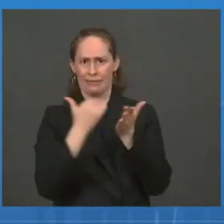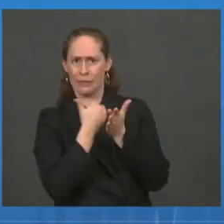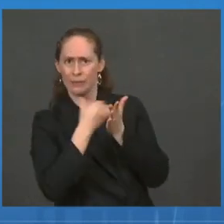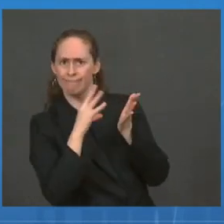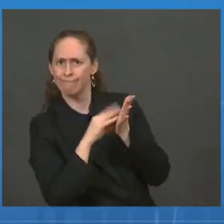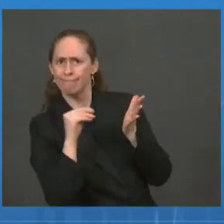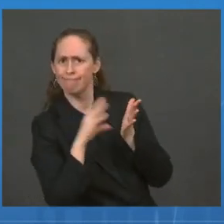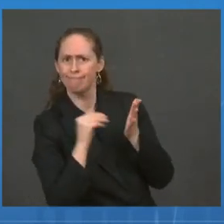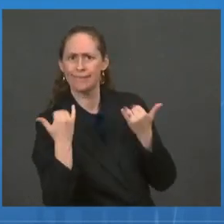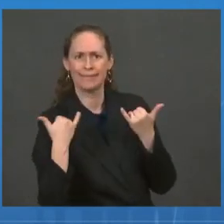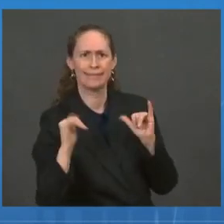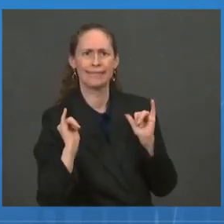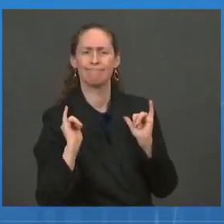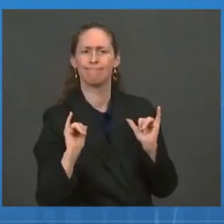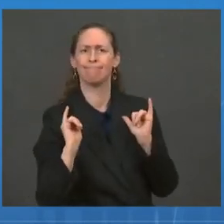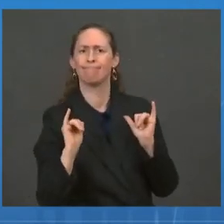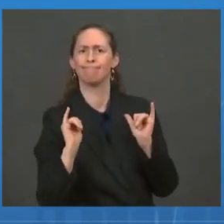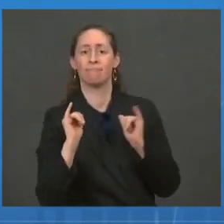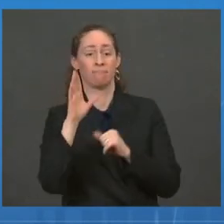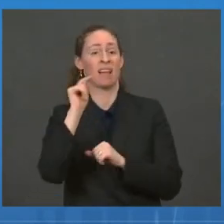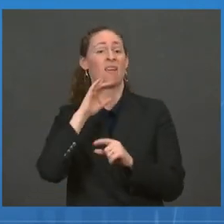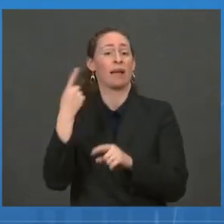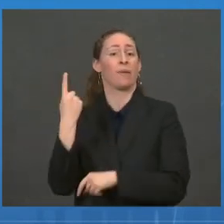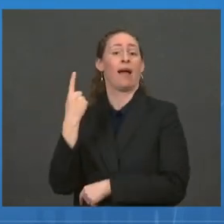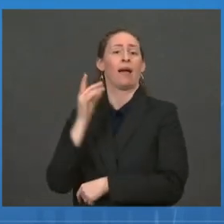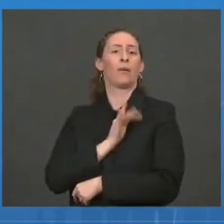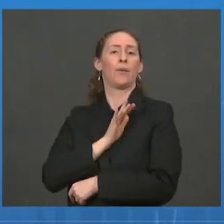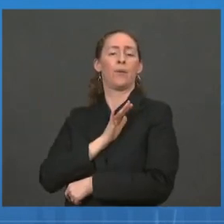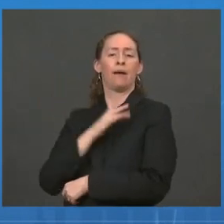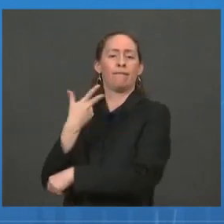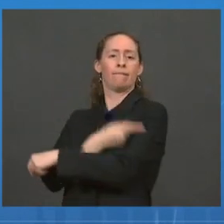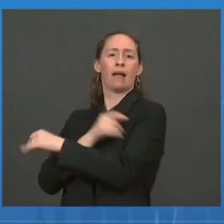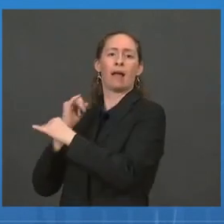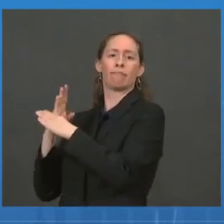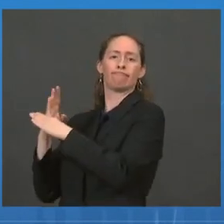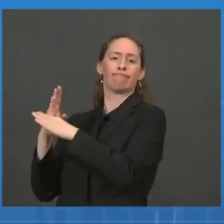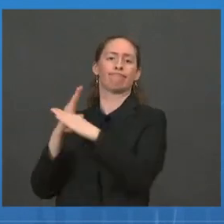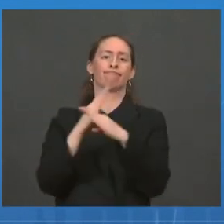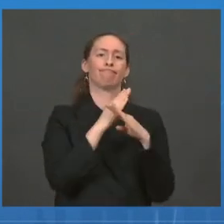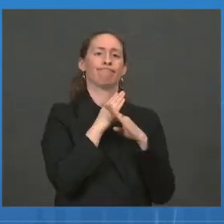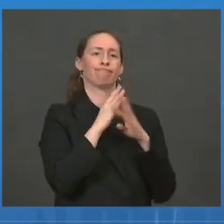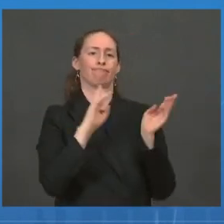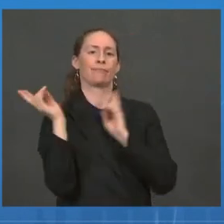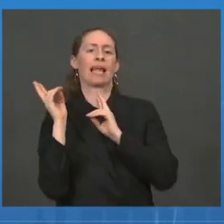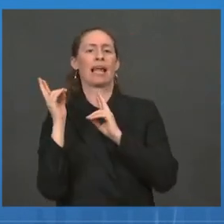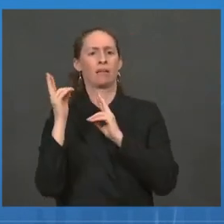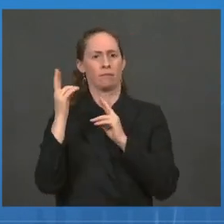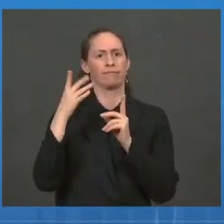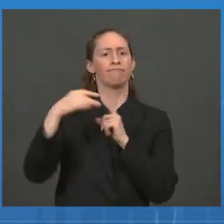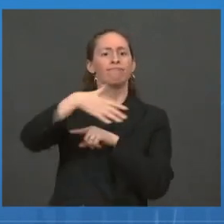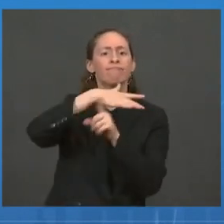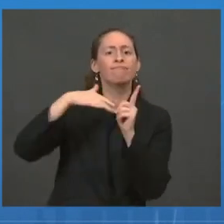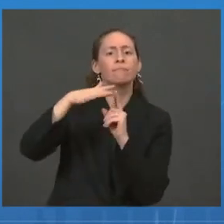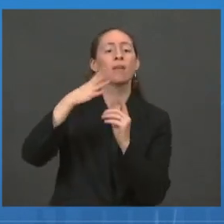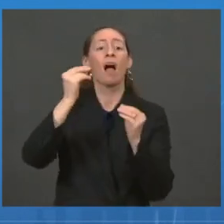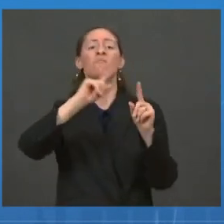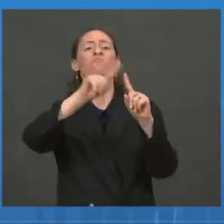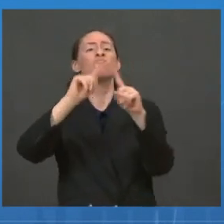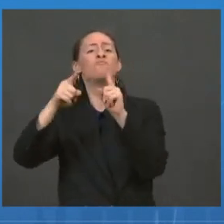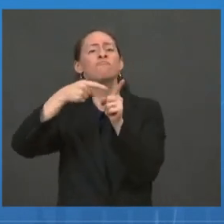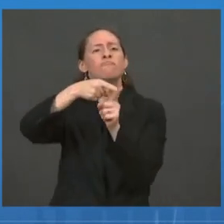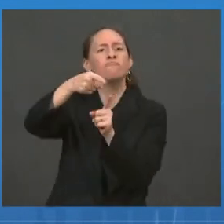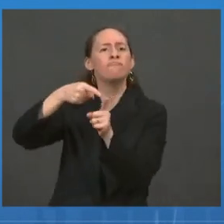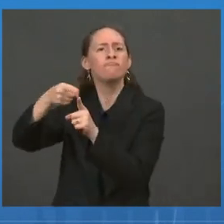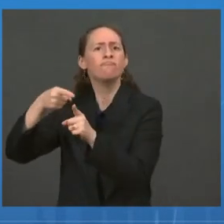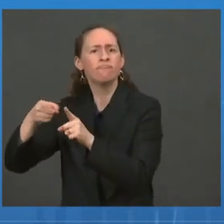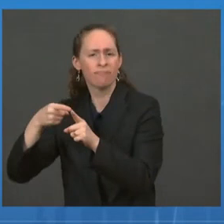illness and complications from all known sars covi2 variants to date thank you i'll now turn things back over